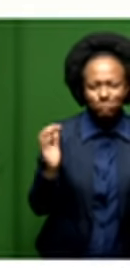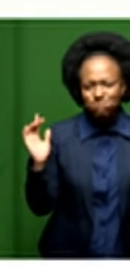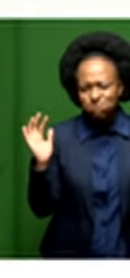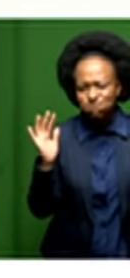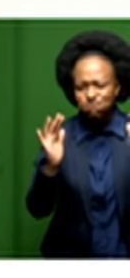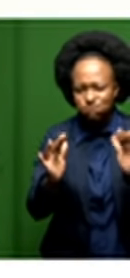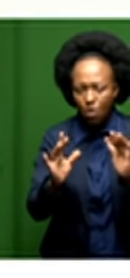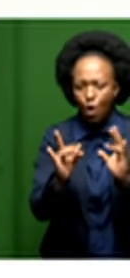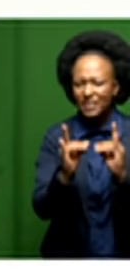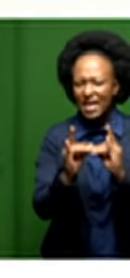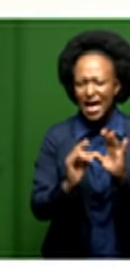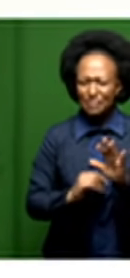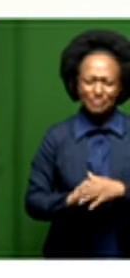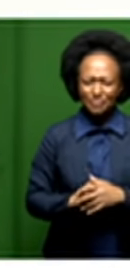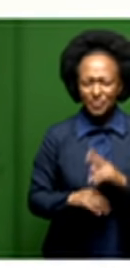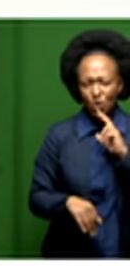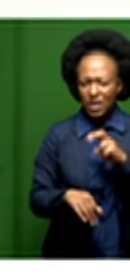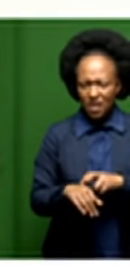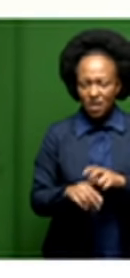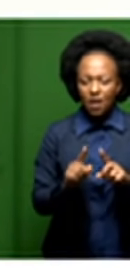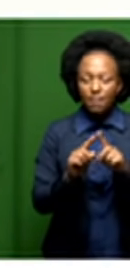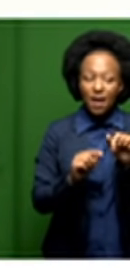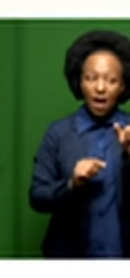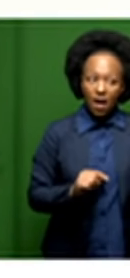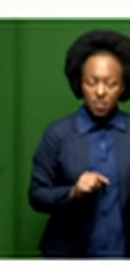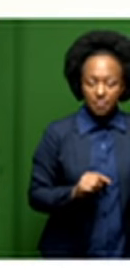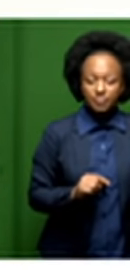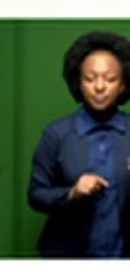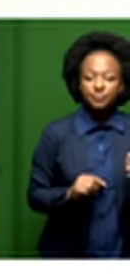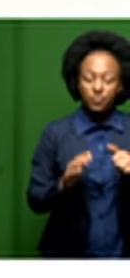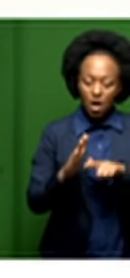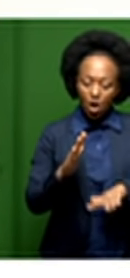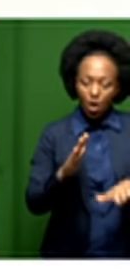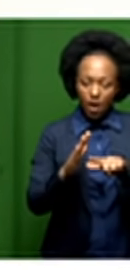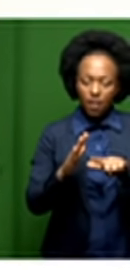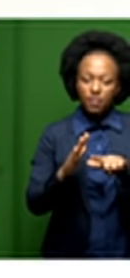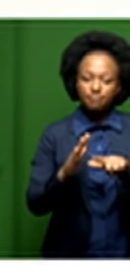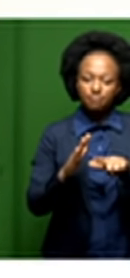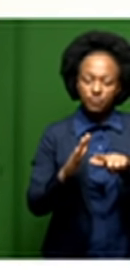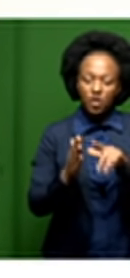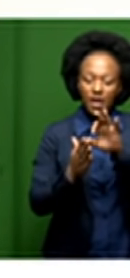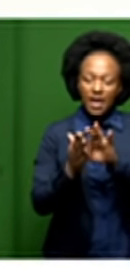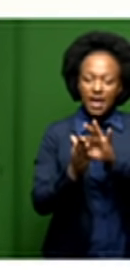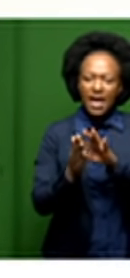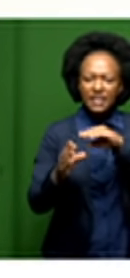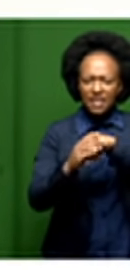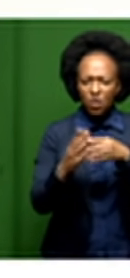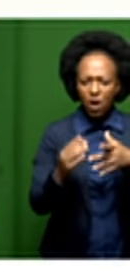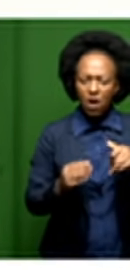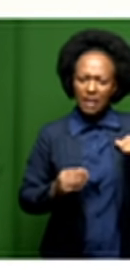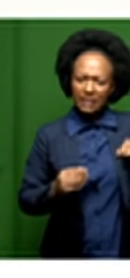filling the stadiums. Another aspect about local government elections is that local government elections are